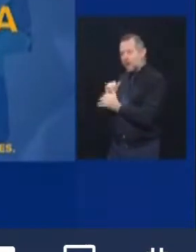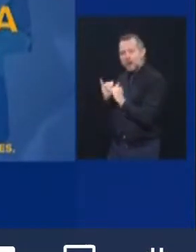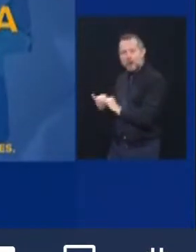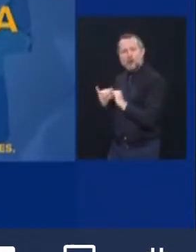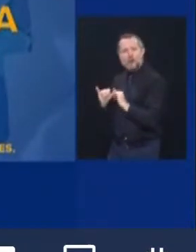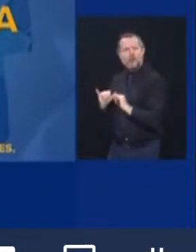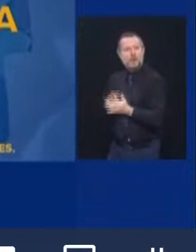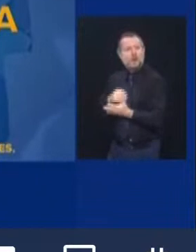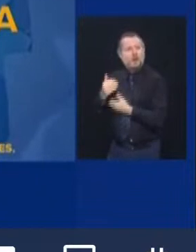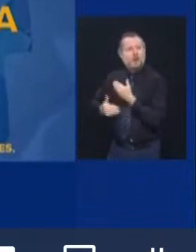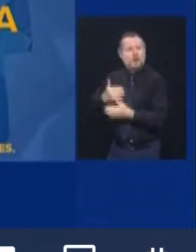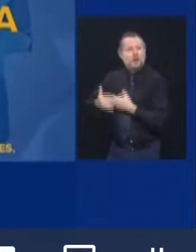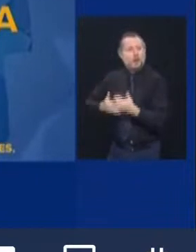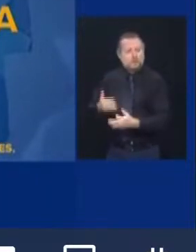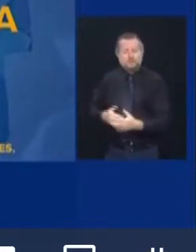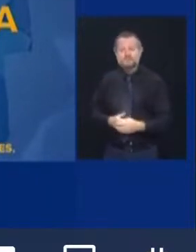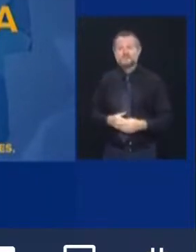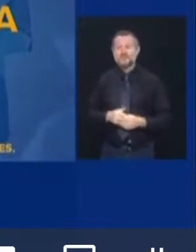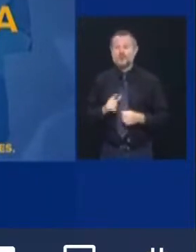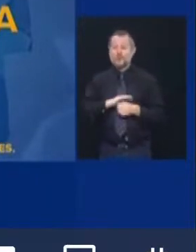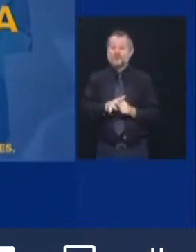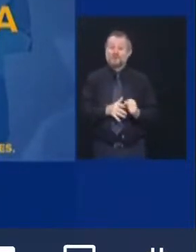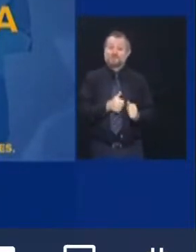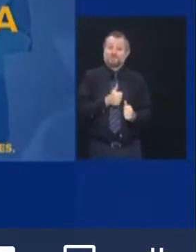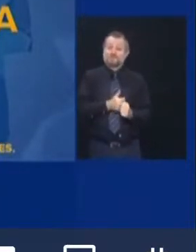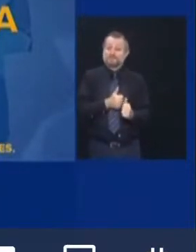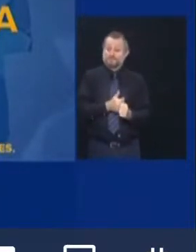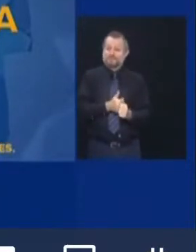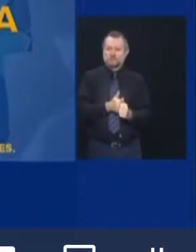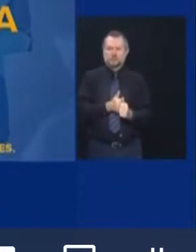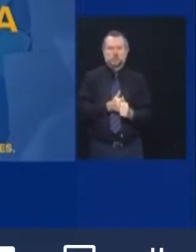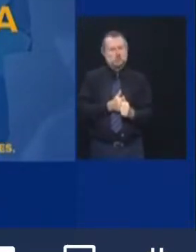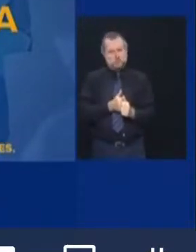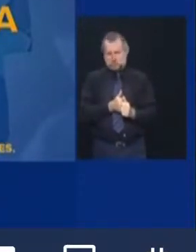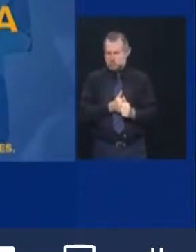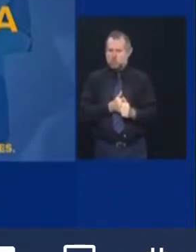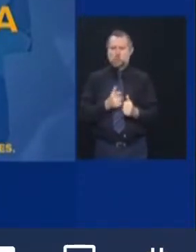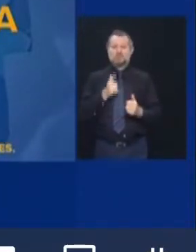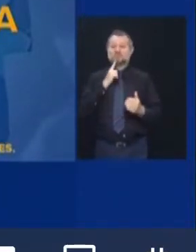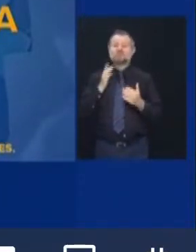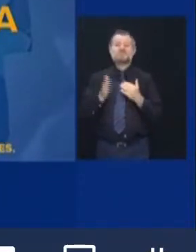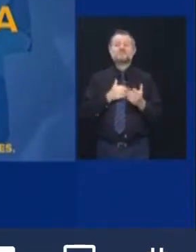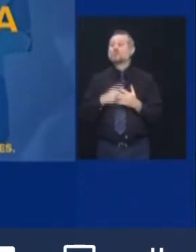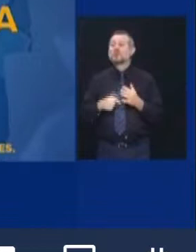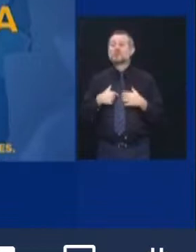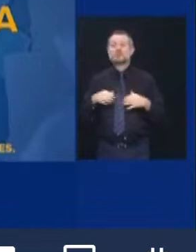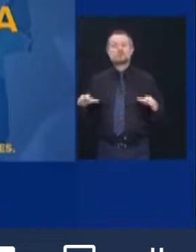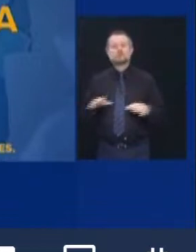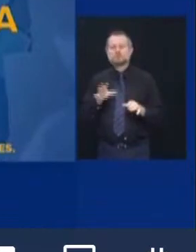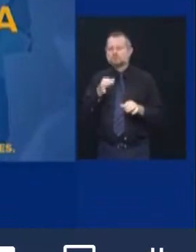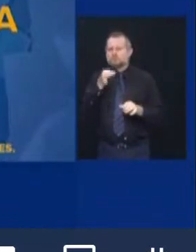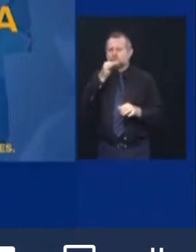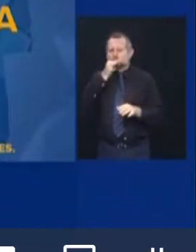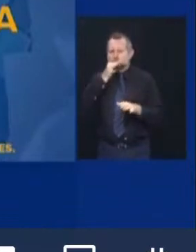has been a step ahead of everything we have done from day